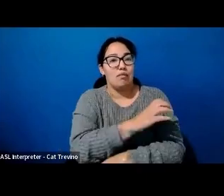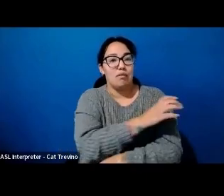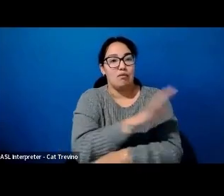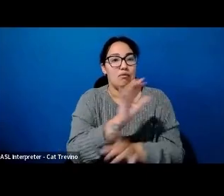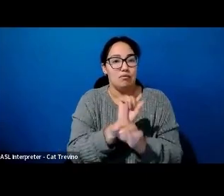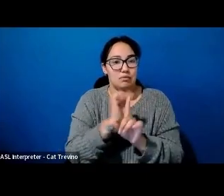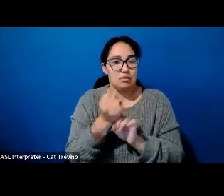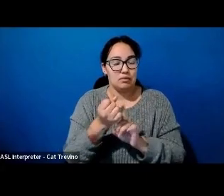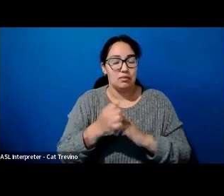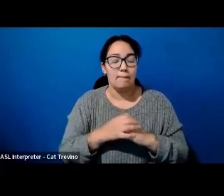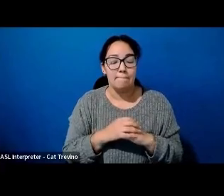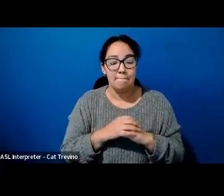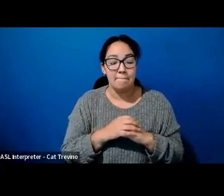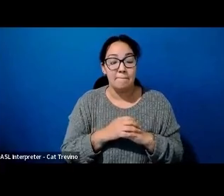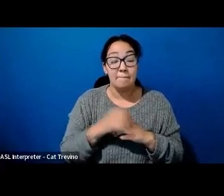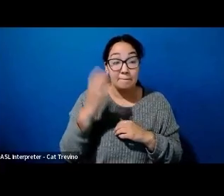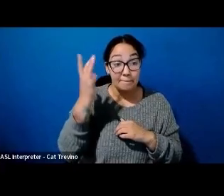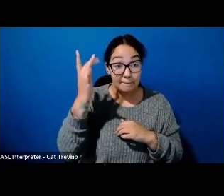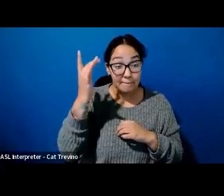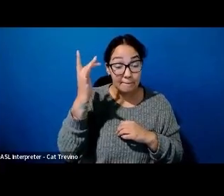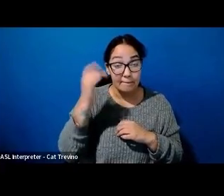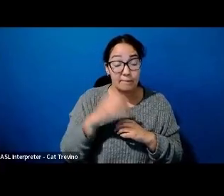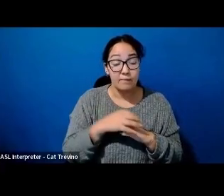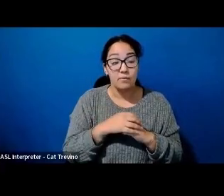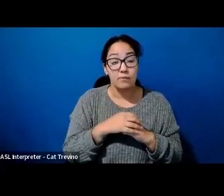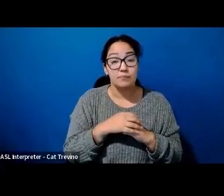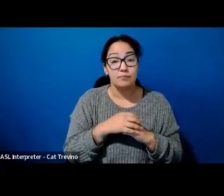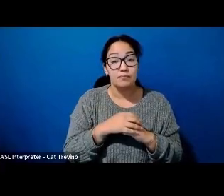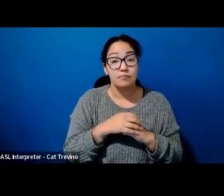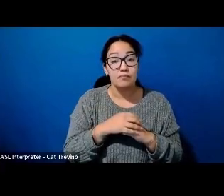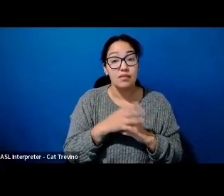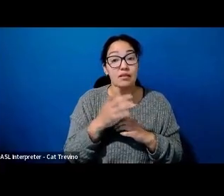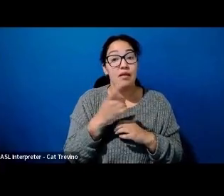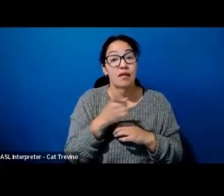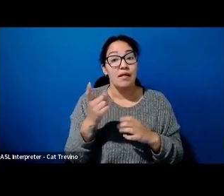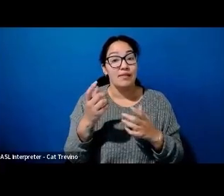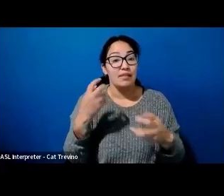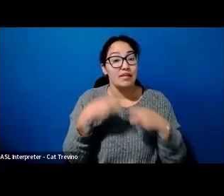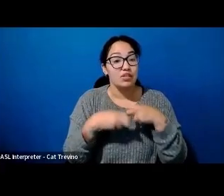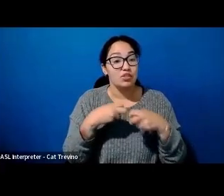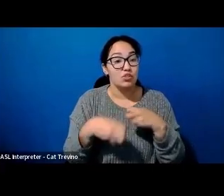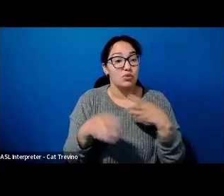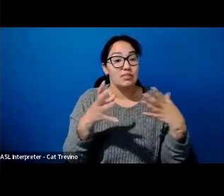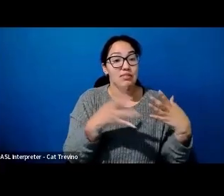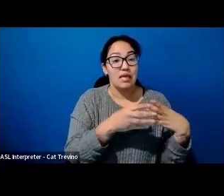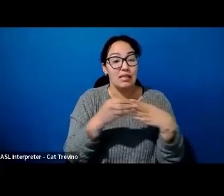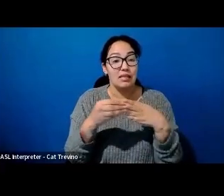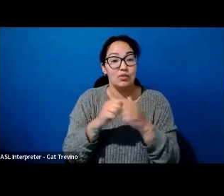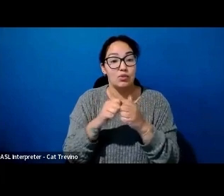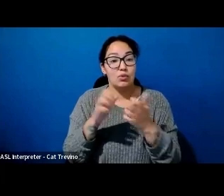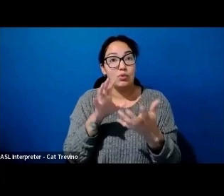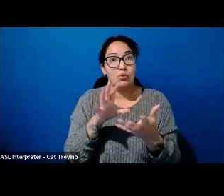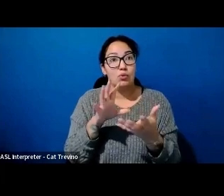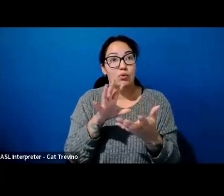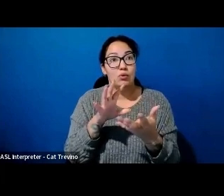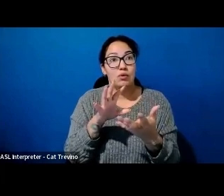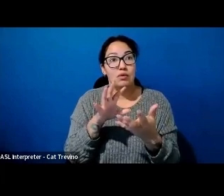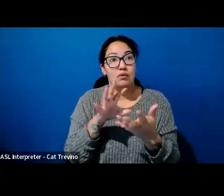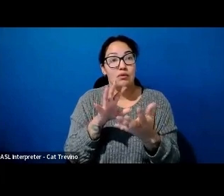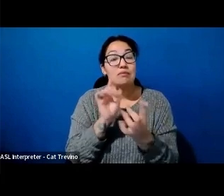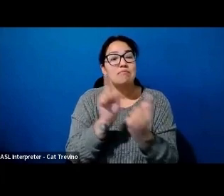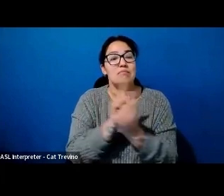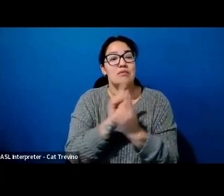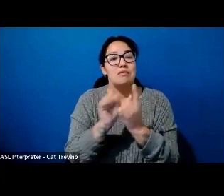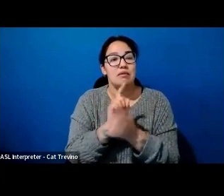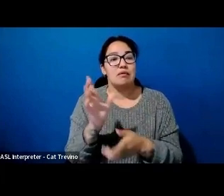settings. And that is because of the health issues that lead to encounters with healthcare. So young